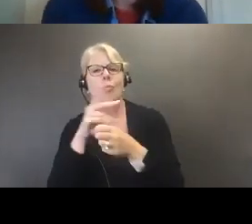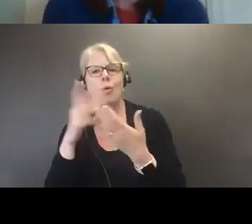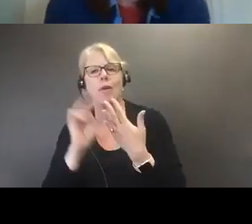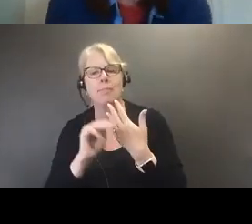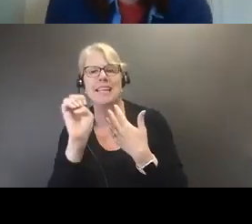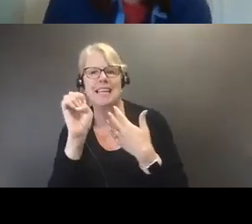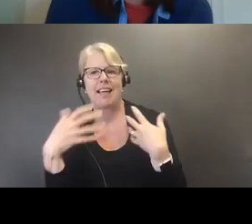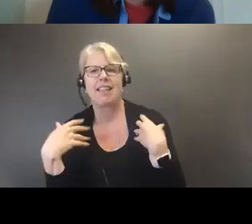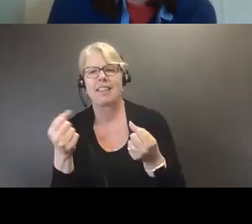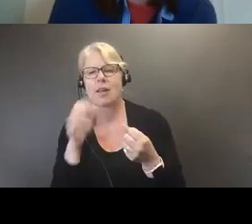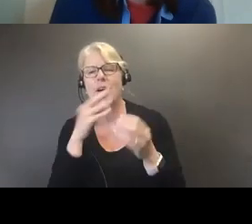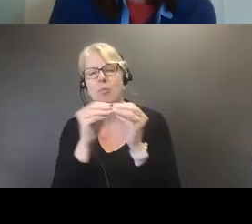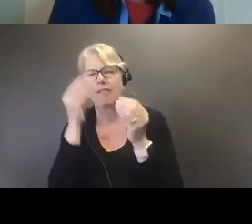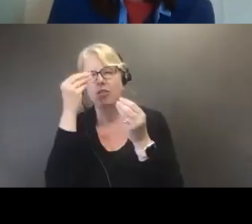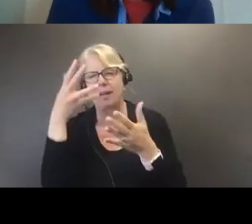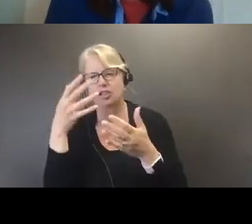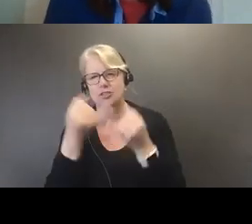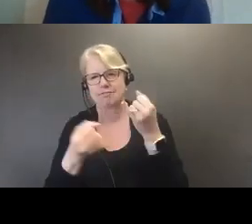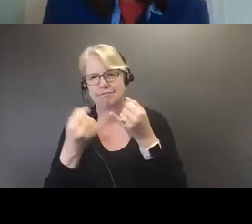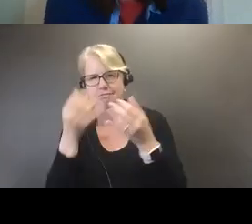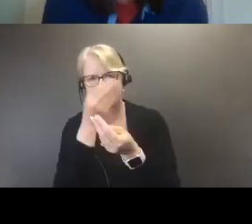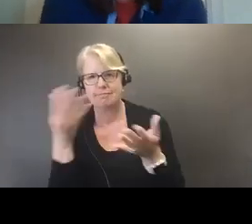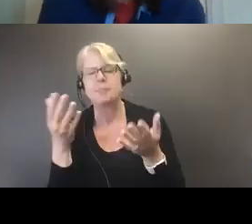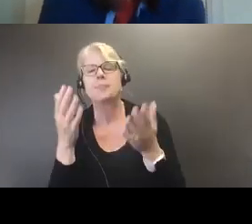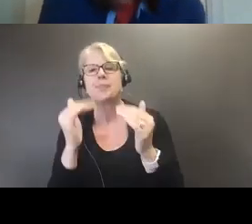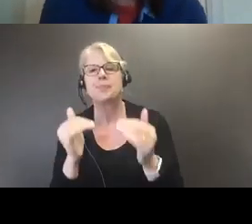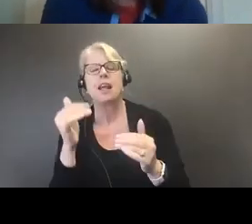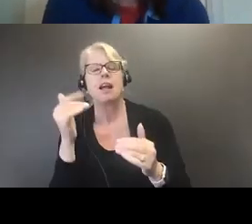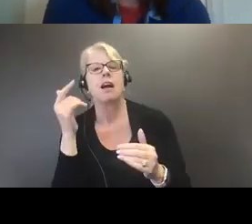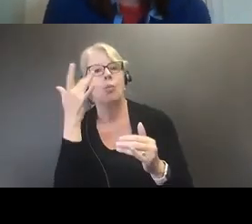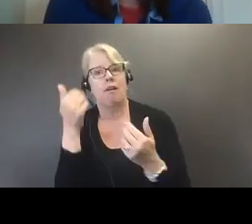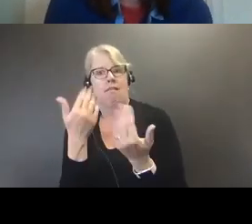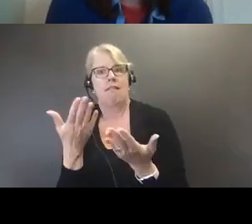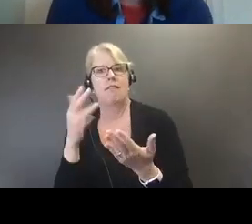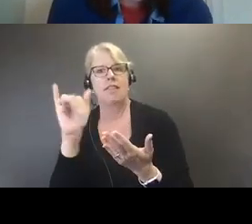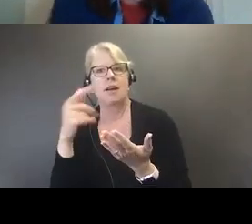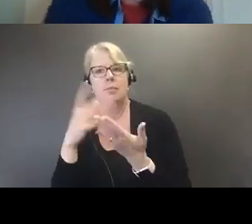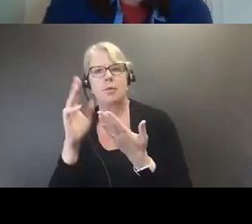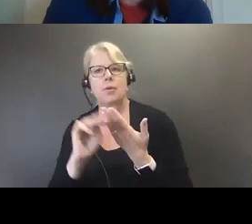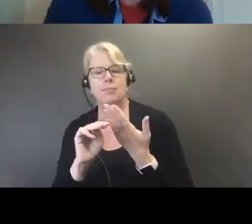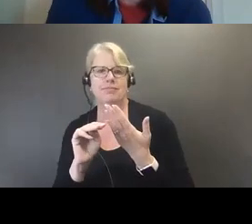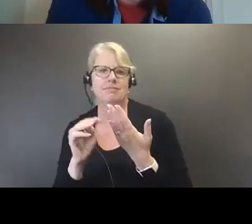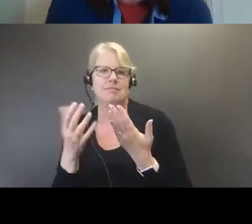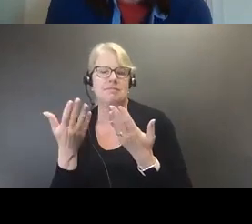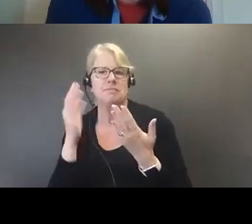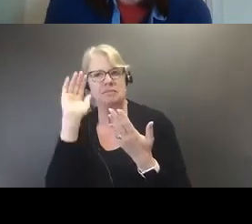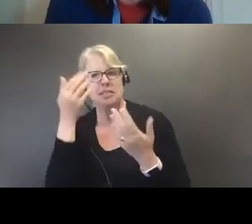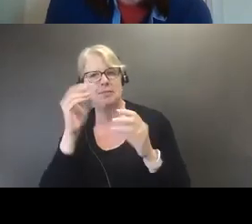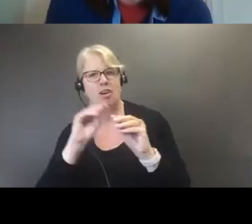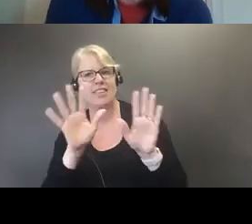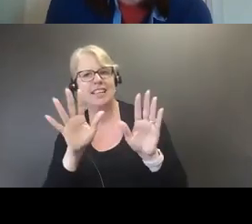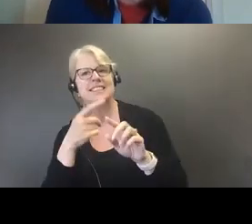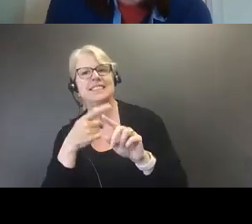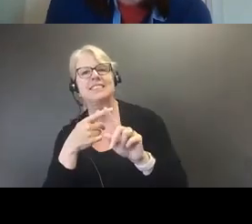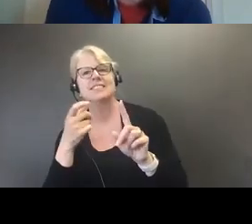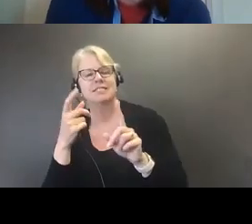that closer to the end. And why do we offer this program? Well, it may seem obvious from these past